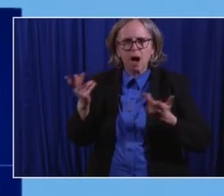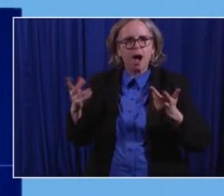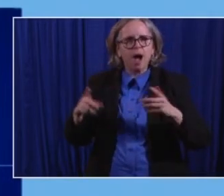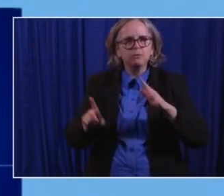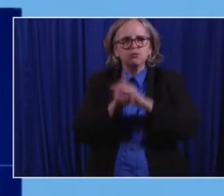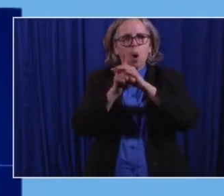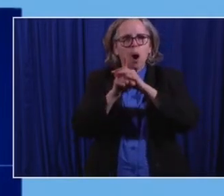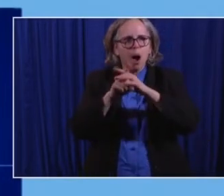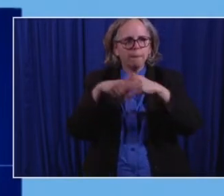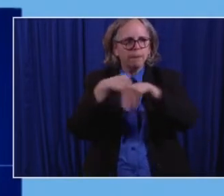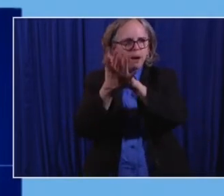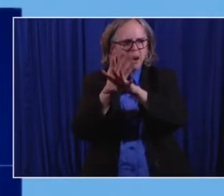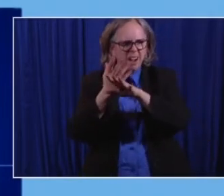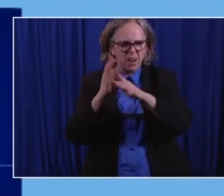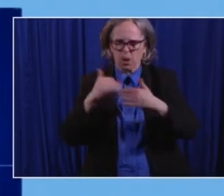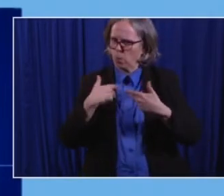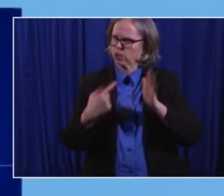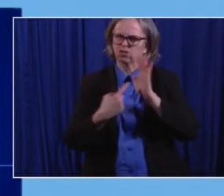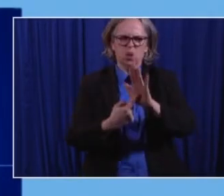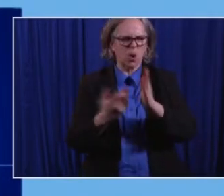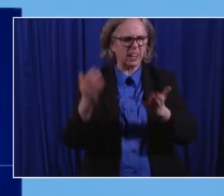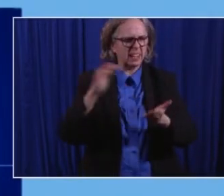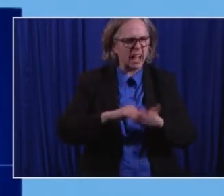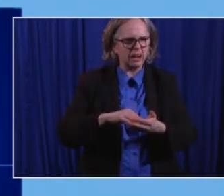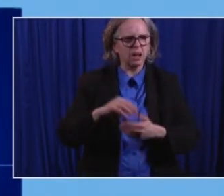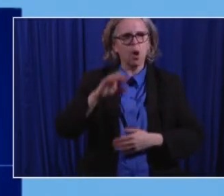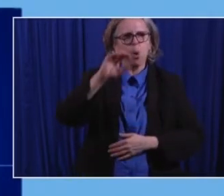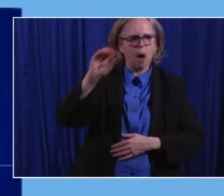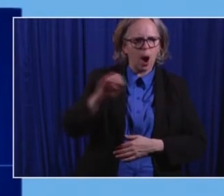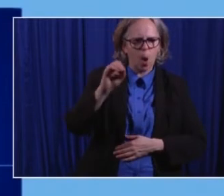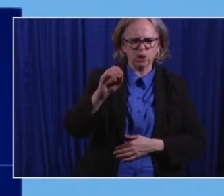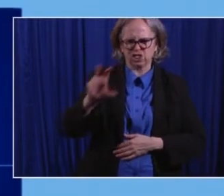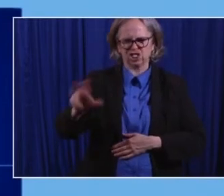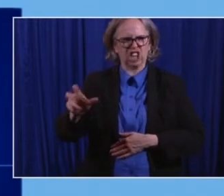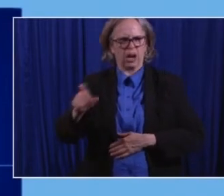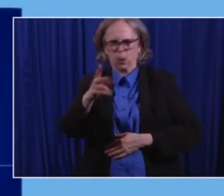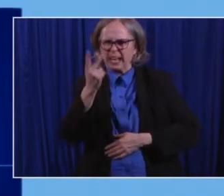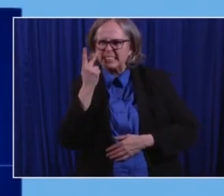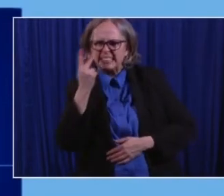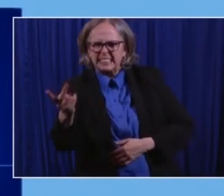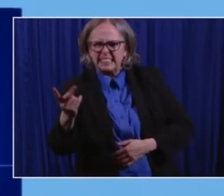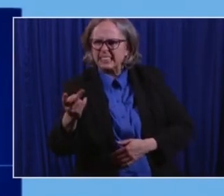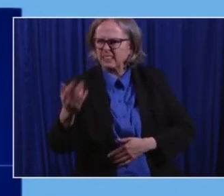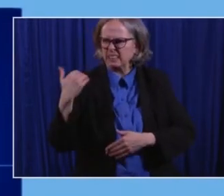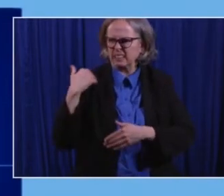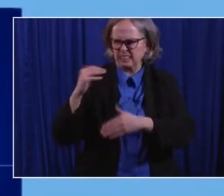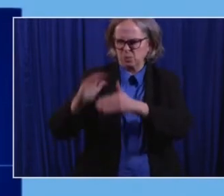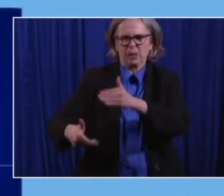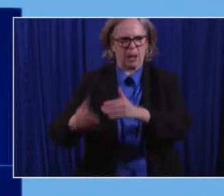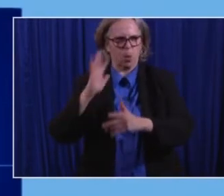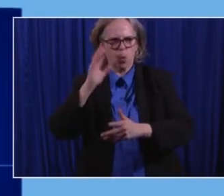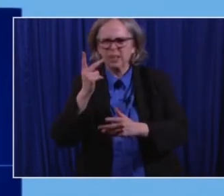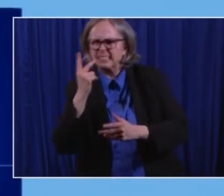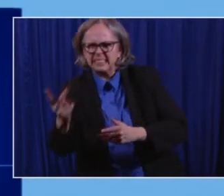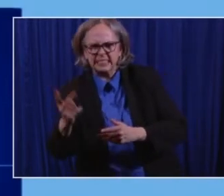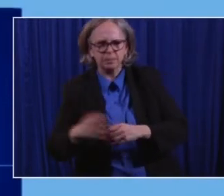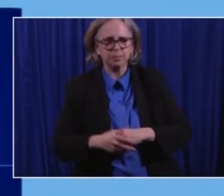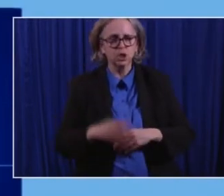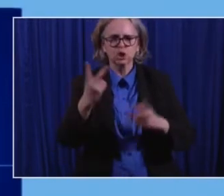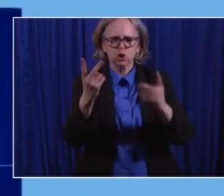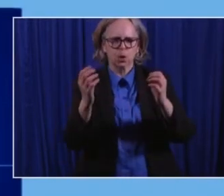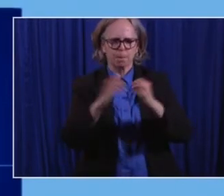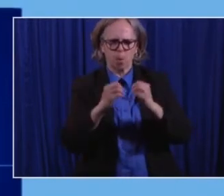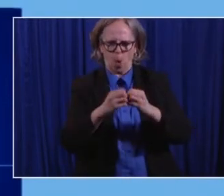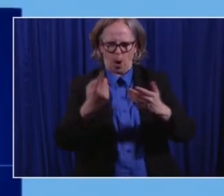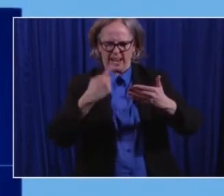February 27th at 7 p.m. and again on Sunday, February 28th at 3 p.m. We have 2 more coming up next week. On Monday,